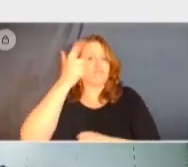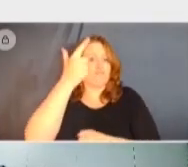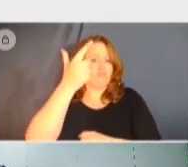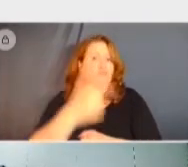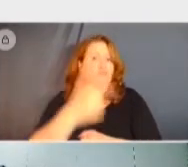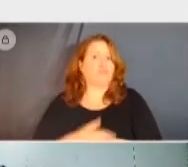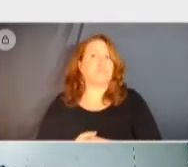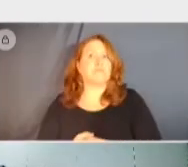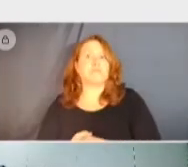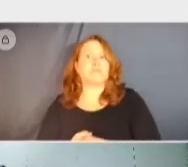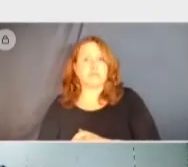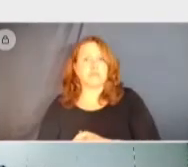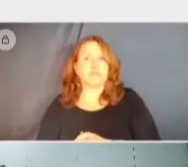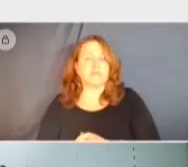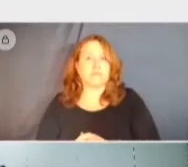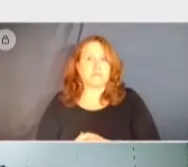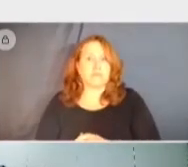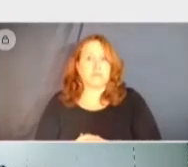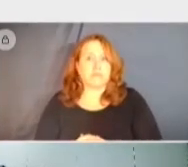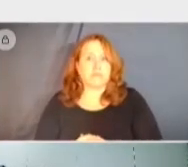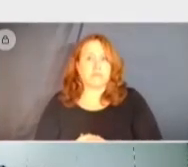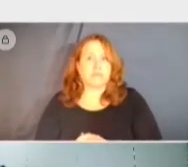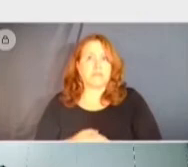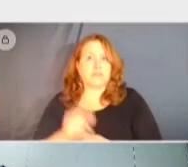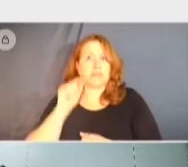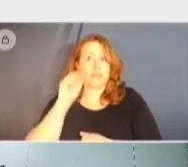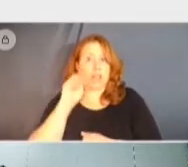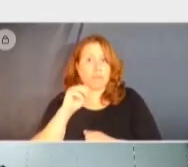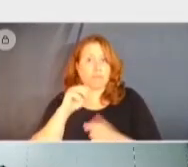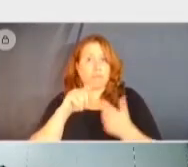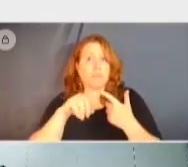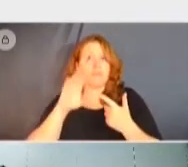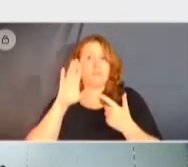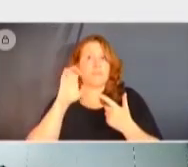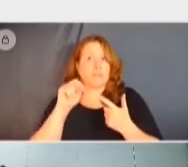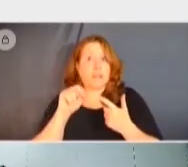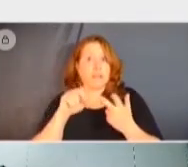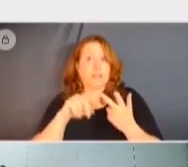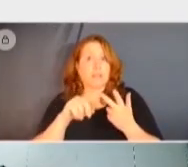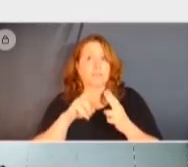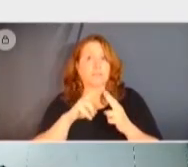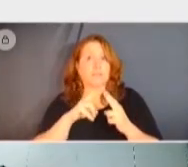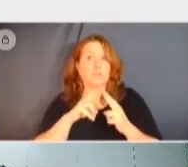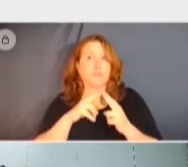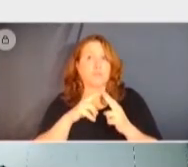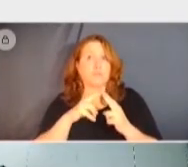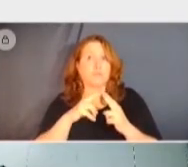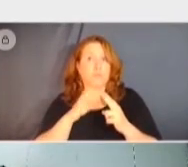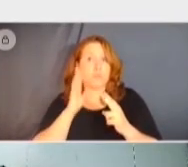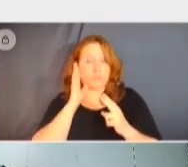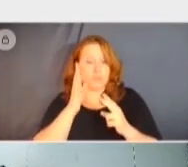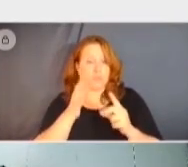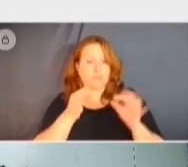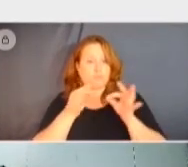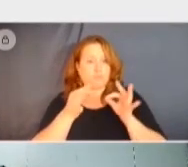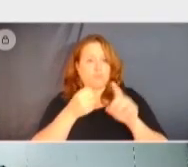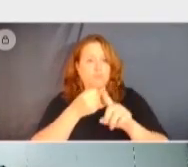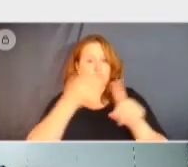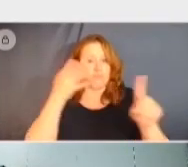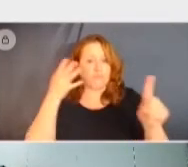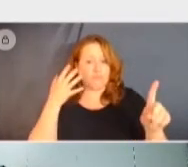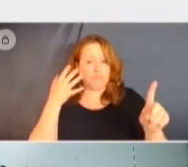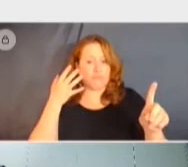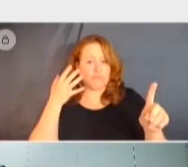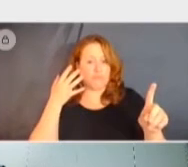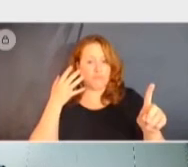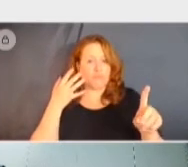Tom or Brendan, do you want to just explain the resolution? Sure. The resolution